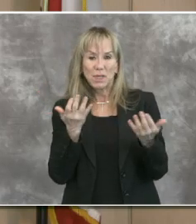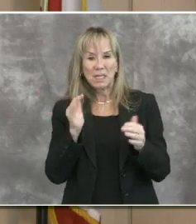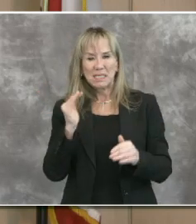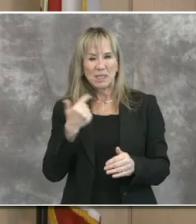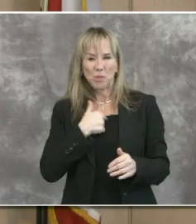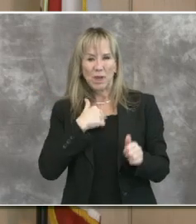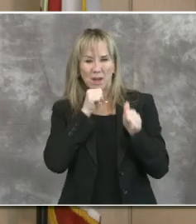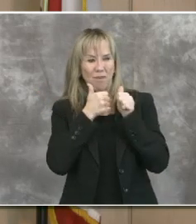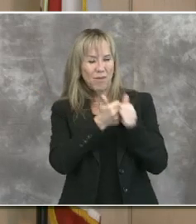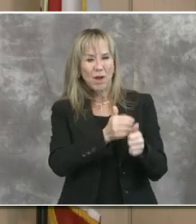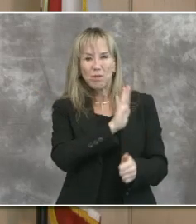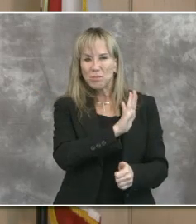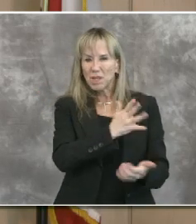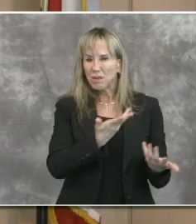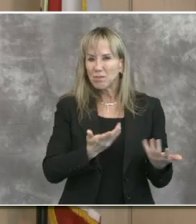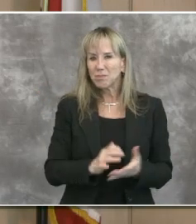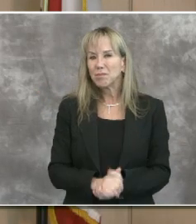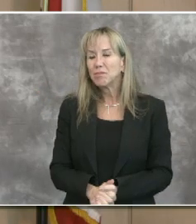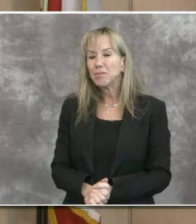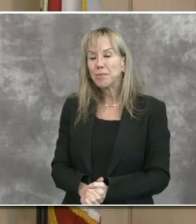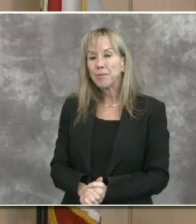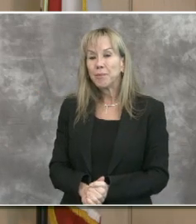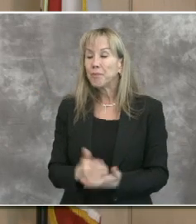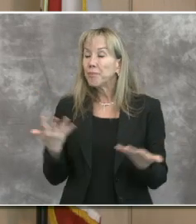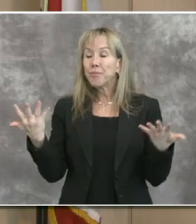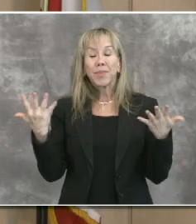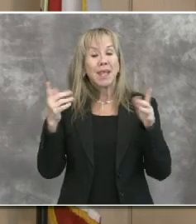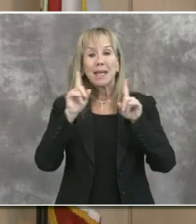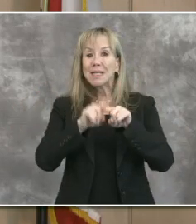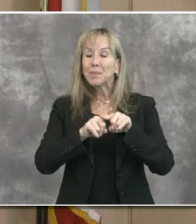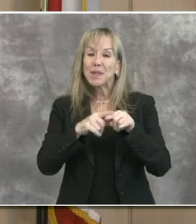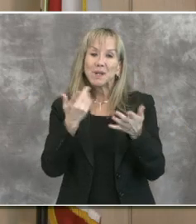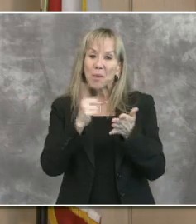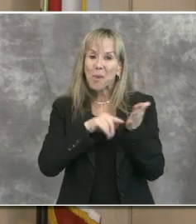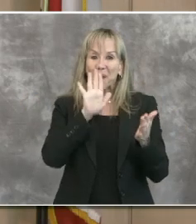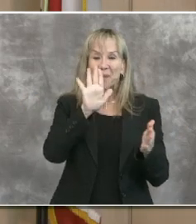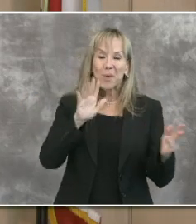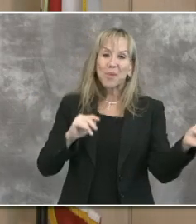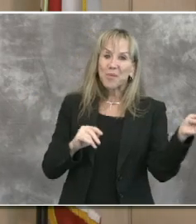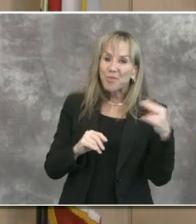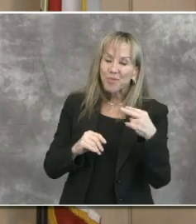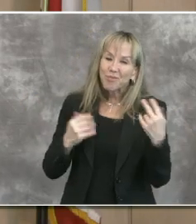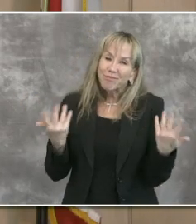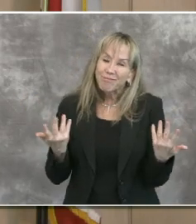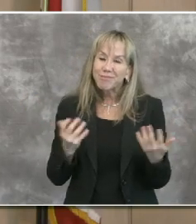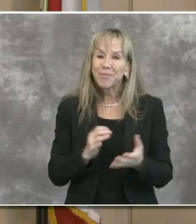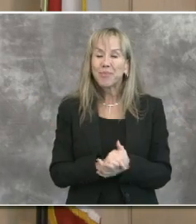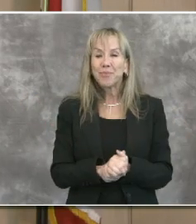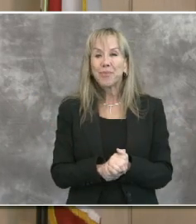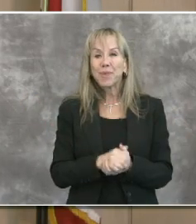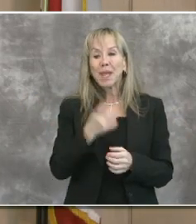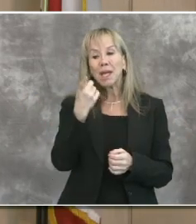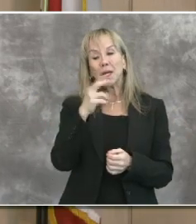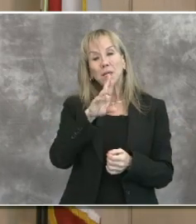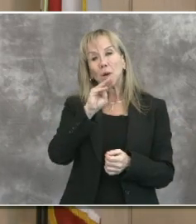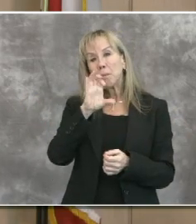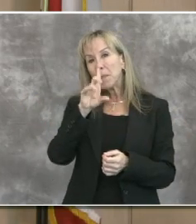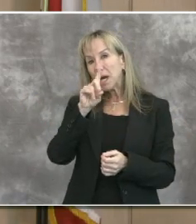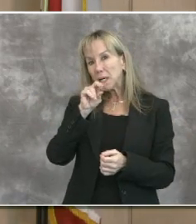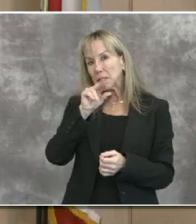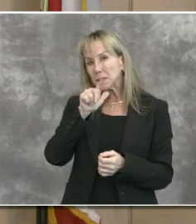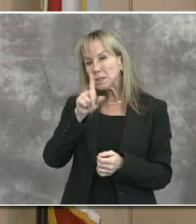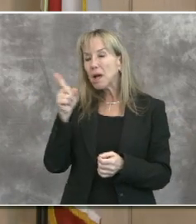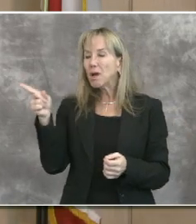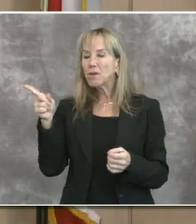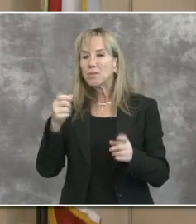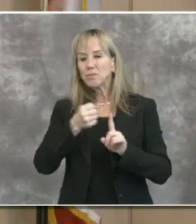standard. Well, it's all on what vantage point you have, Will. Dr. McDonald has done an excellent job